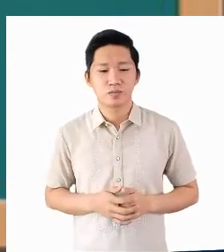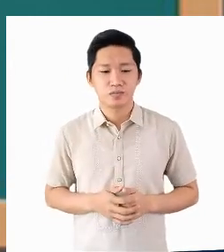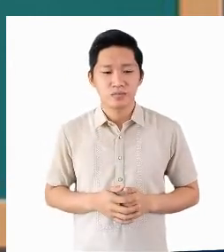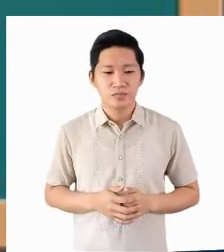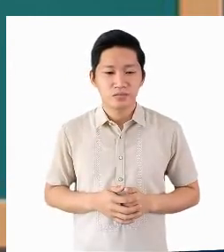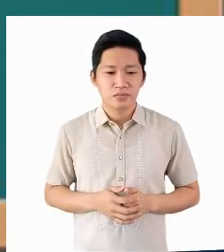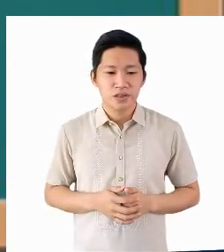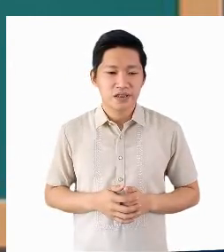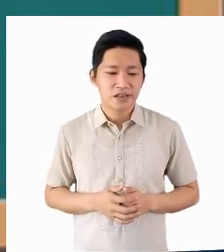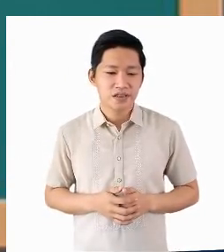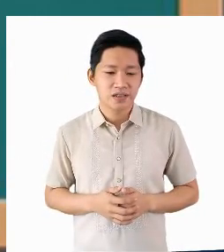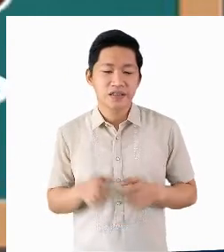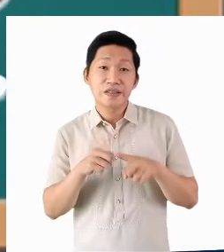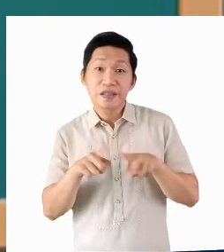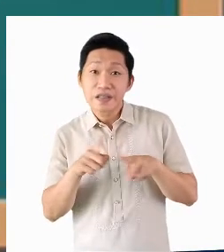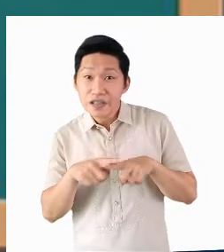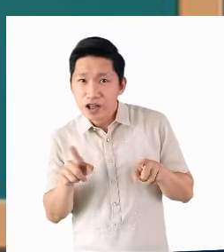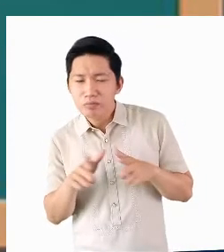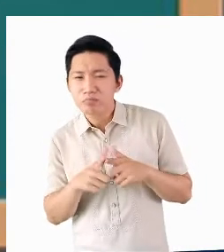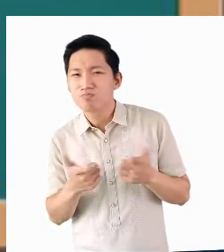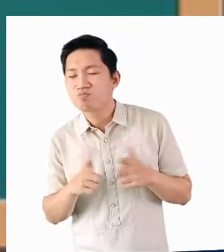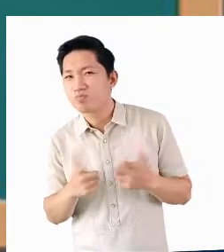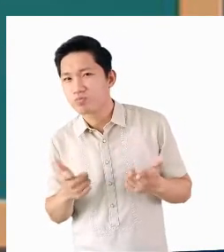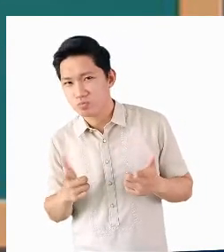difference in language,